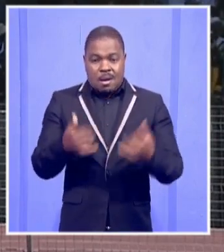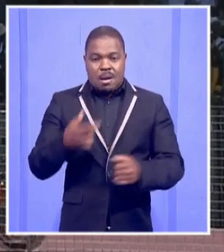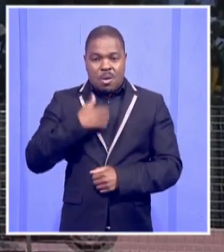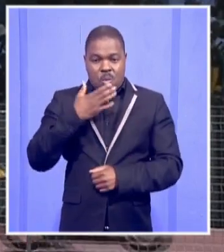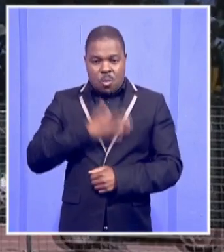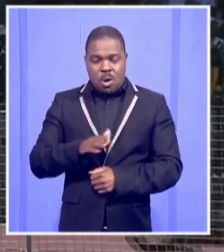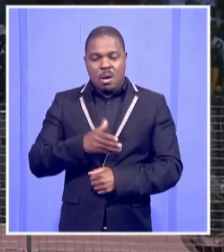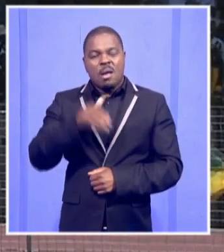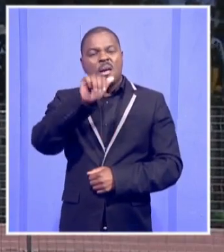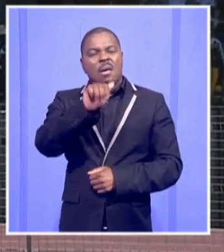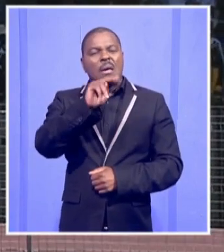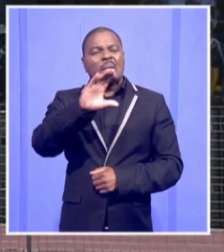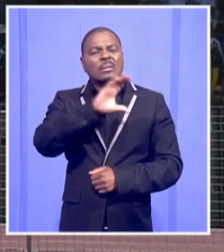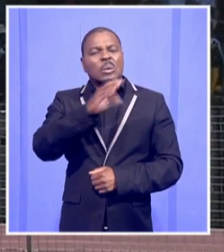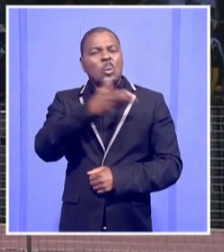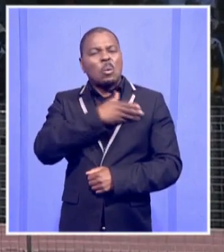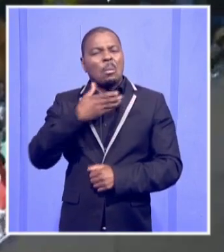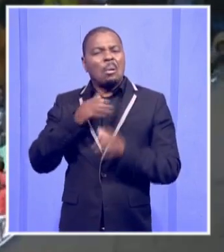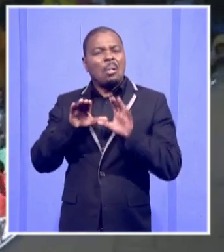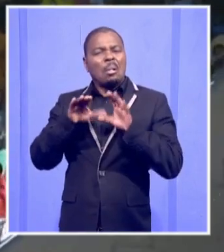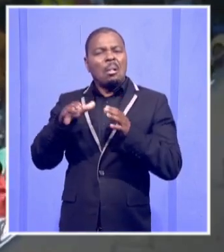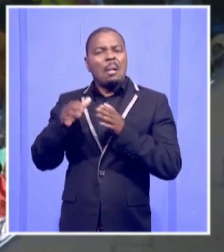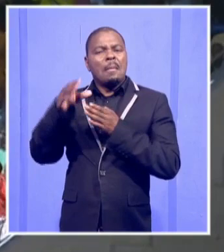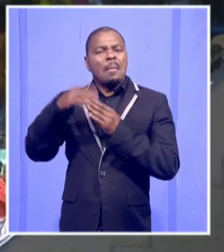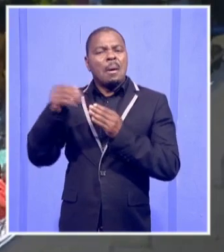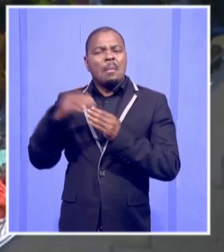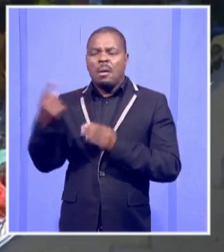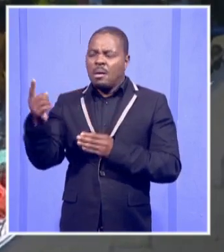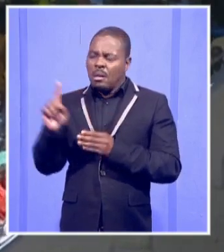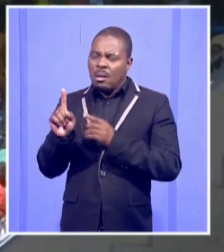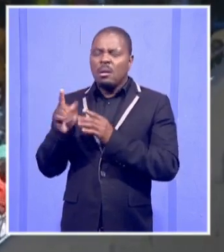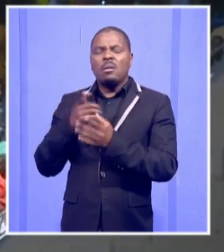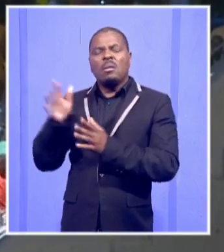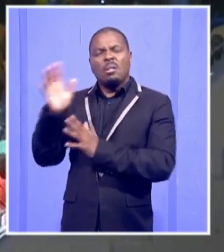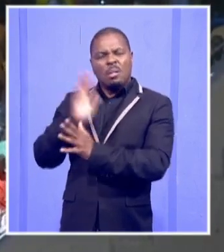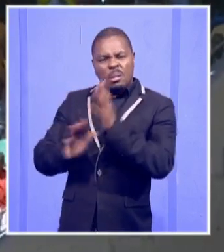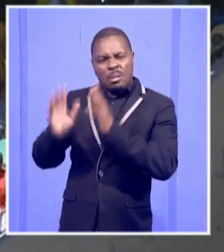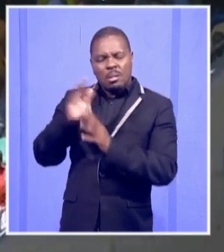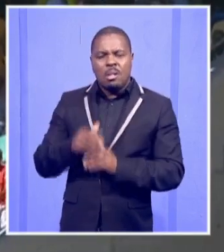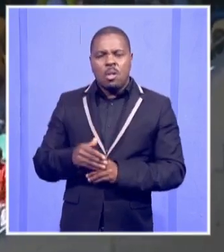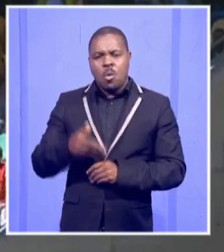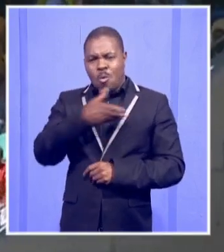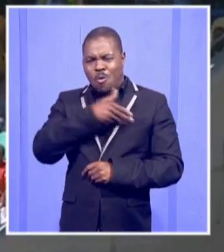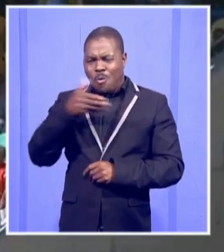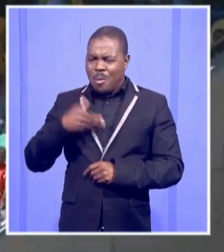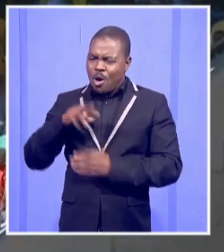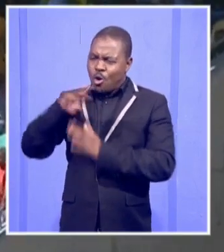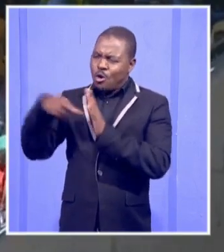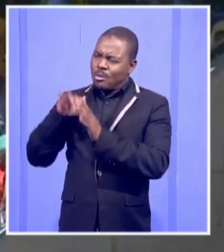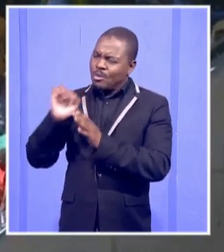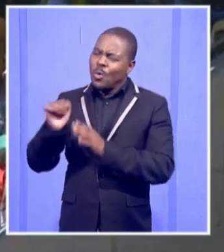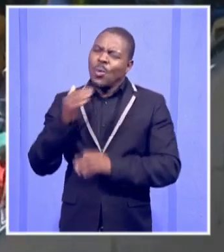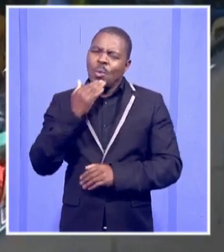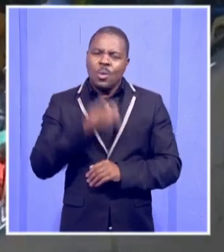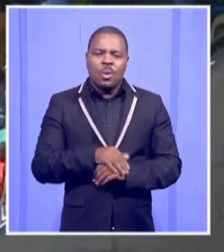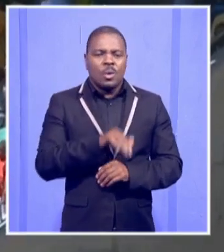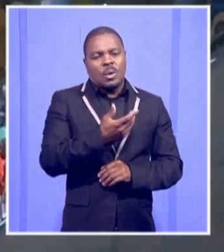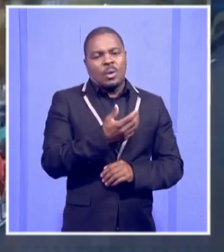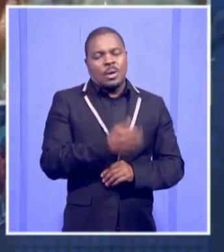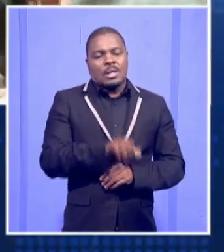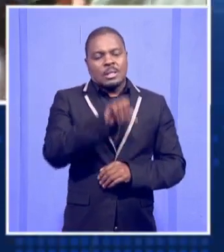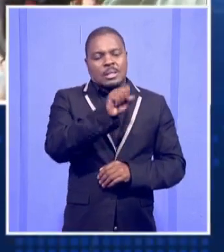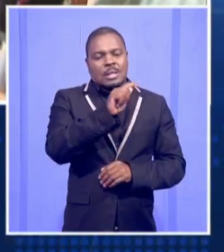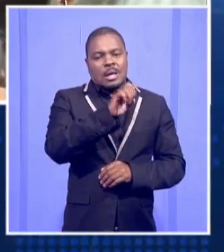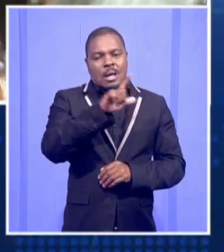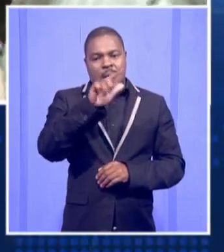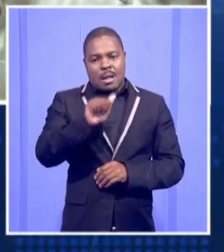League just to talk about the role that has been played by women in this organization up to so far. Stella Ndabeni Abrams, thank you very